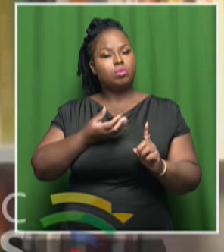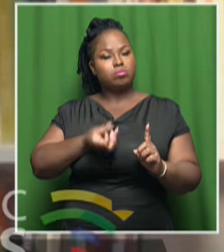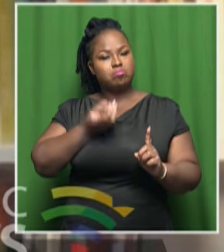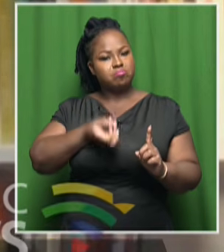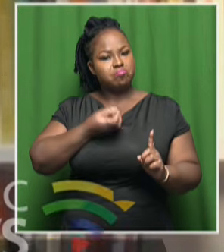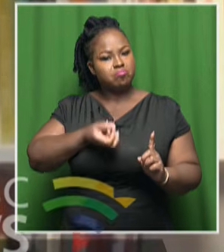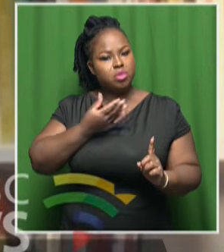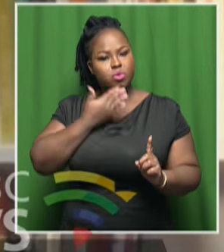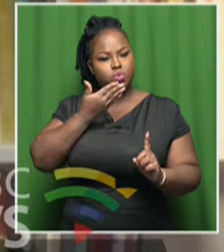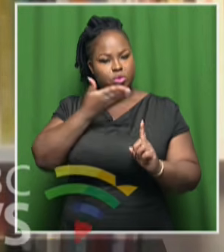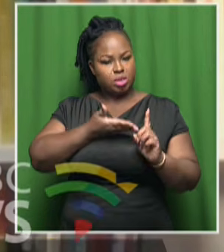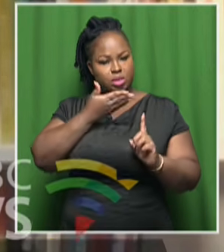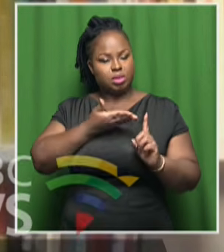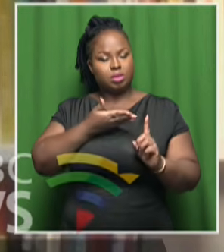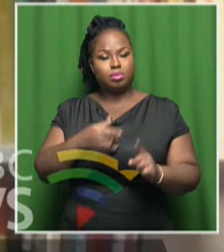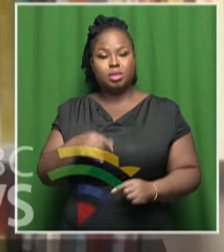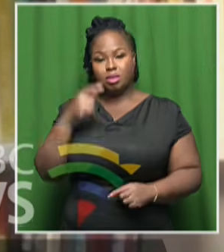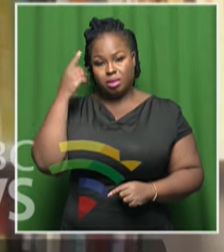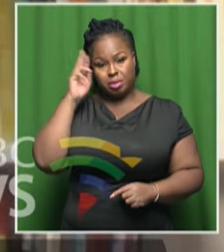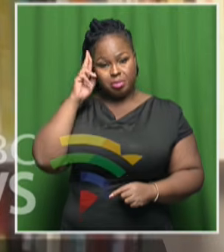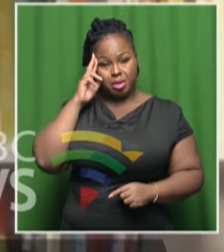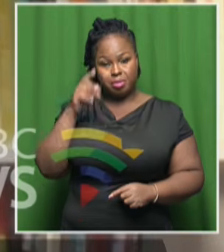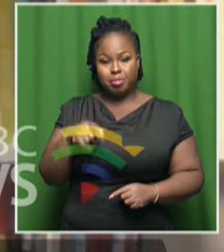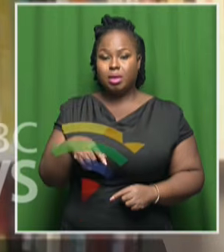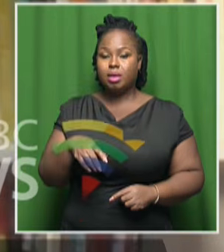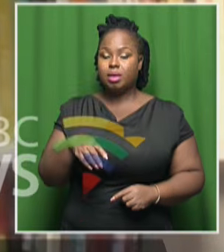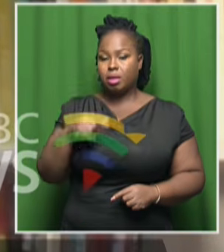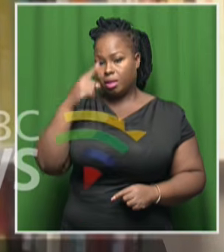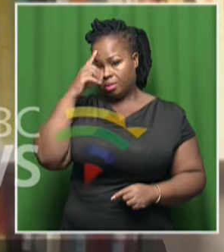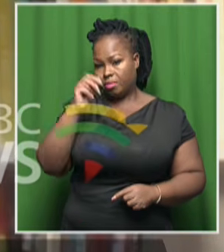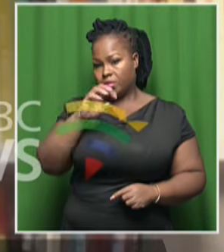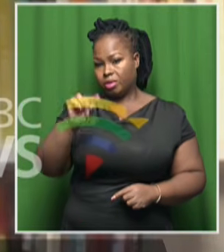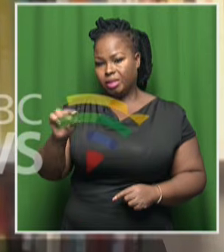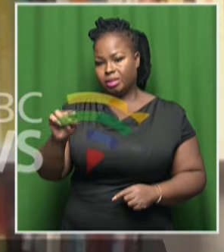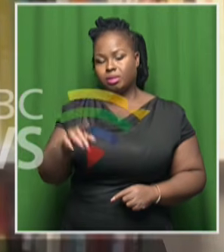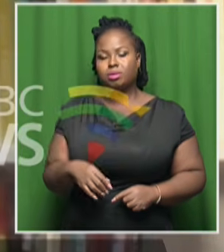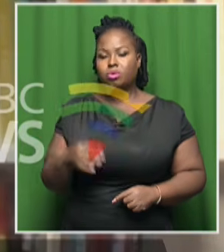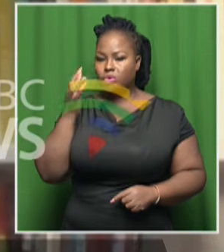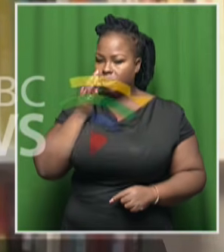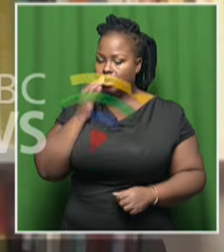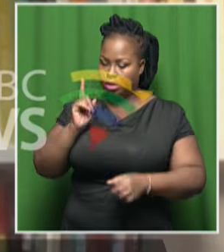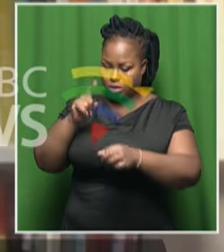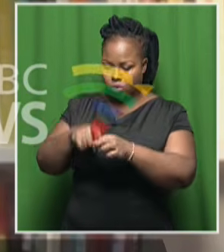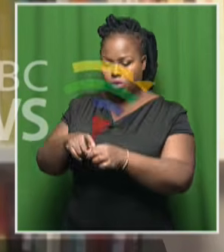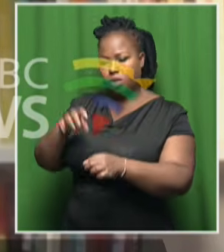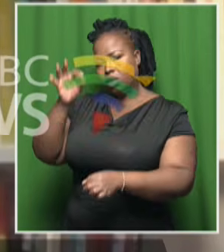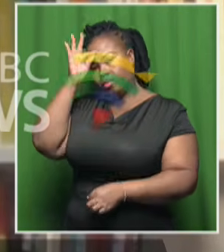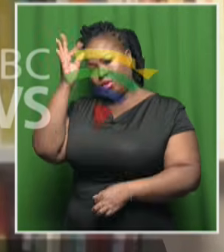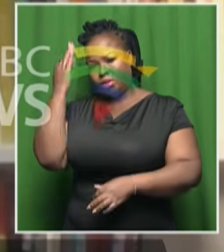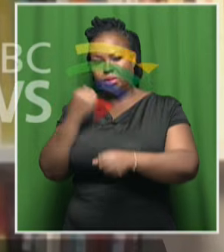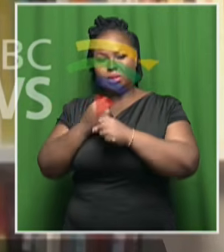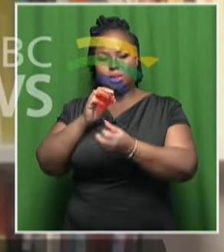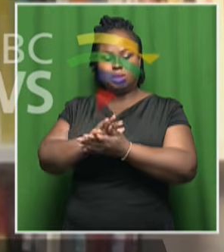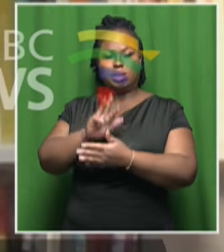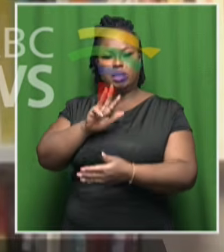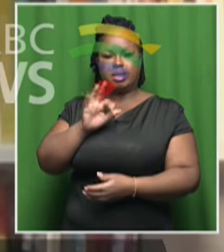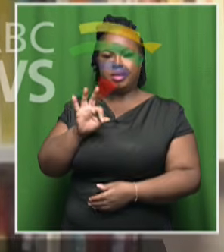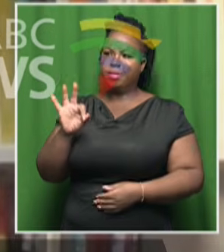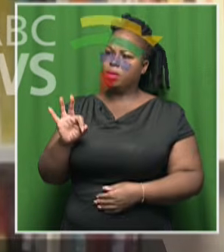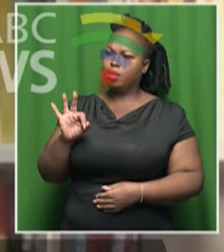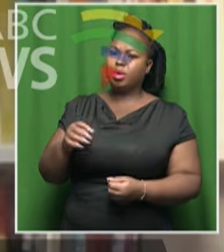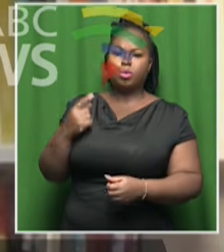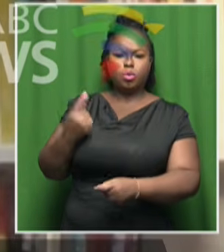to everyone else. We remember Nhlanhla Mkhwanazi, when he was there, General Mkhwanazi, he was able to say he joined the police in 1993, and we